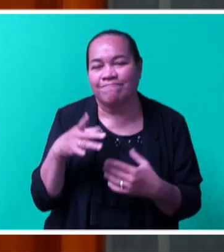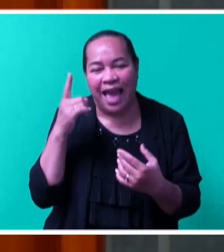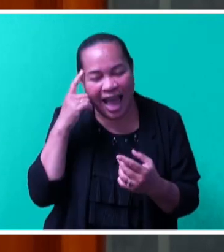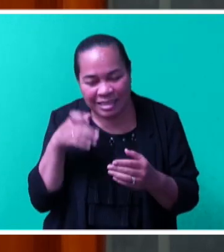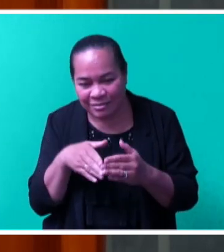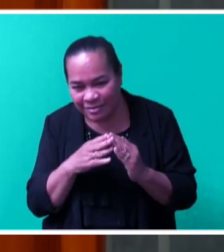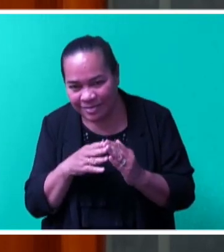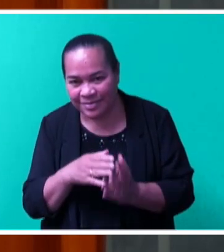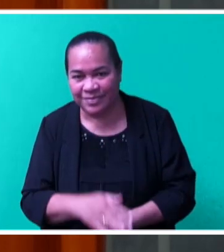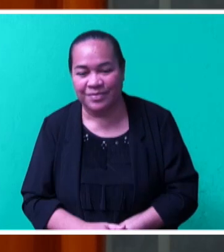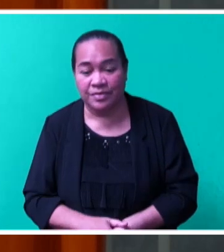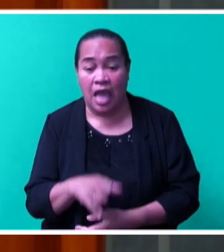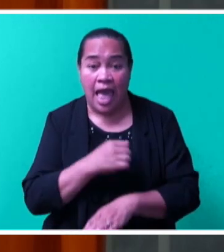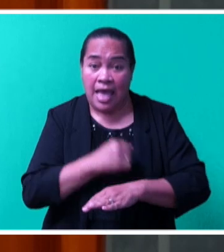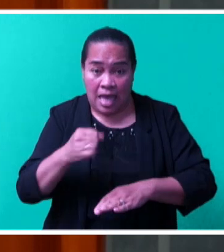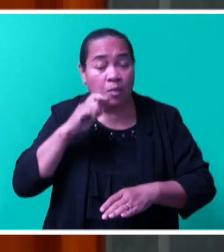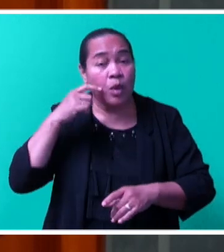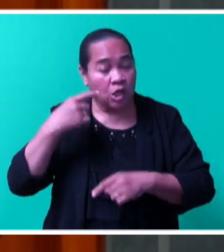Mr. Speaker, sir, government will continue